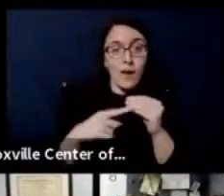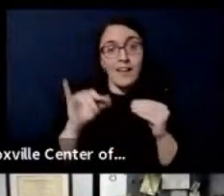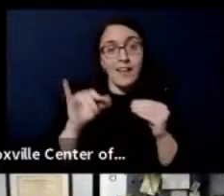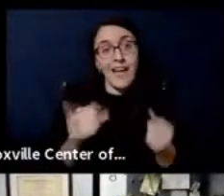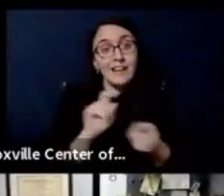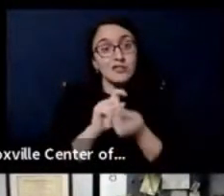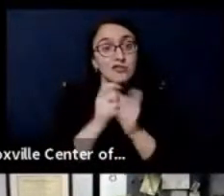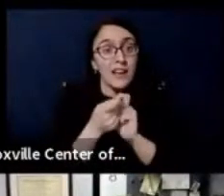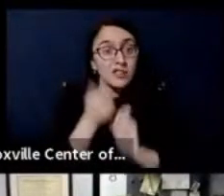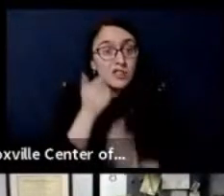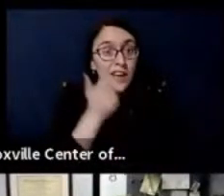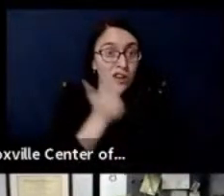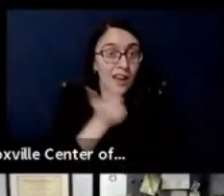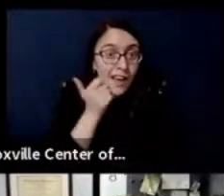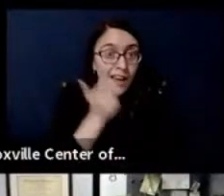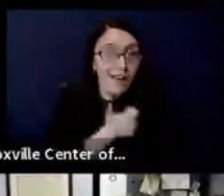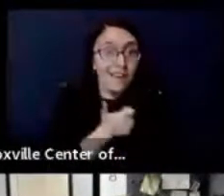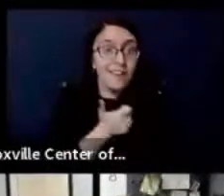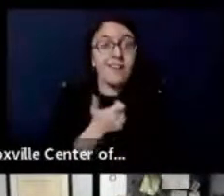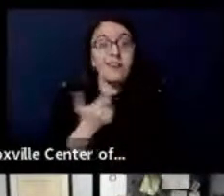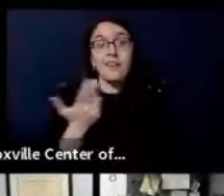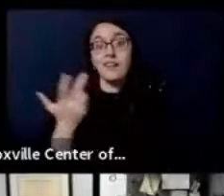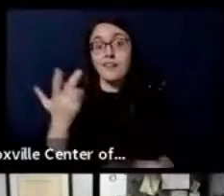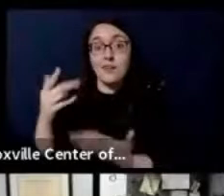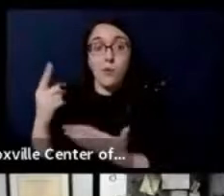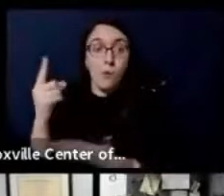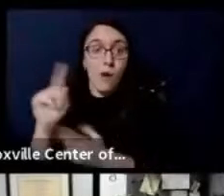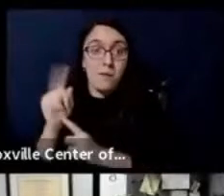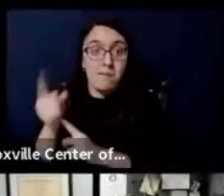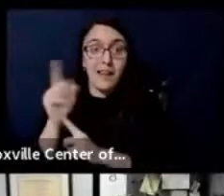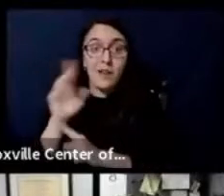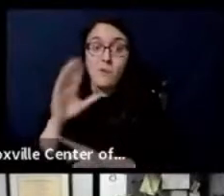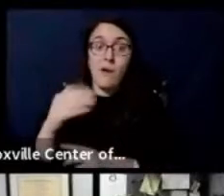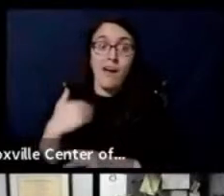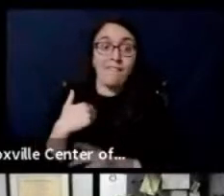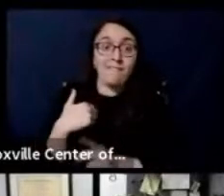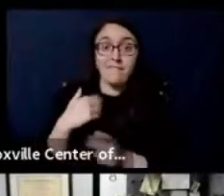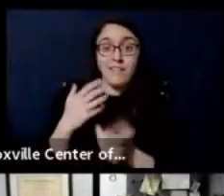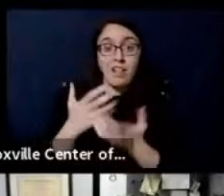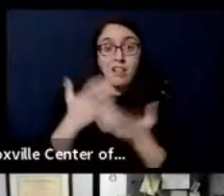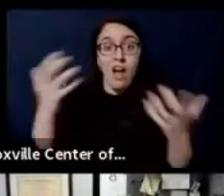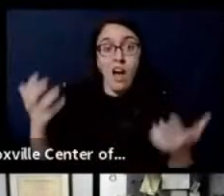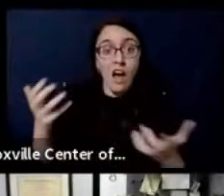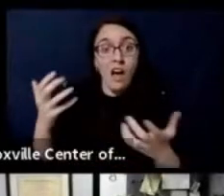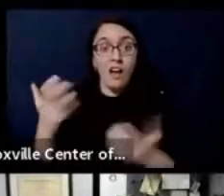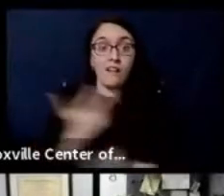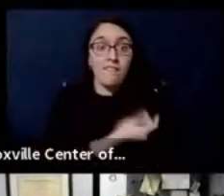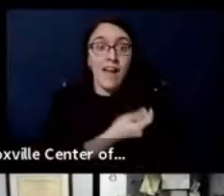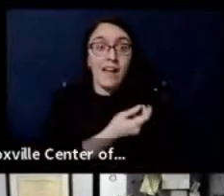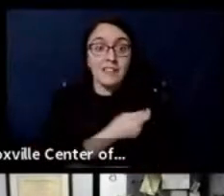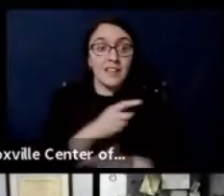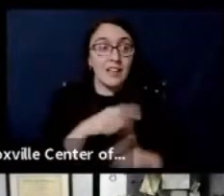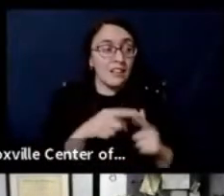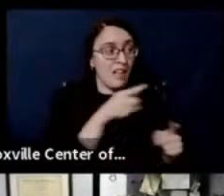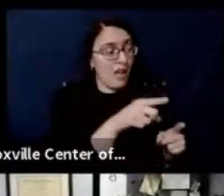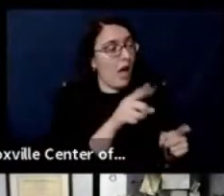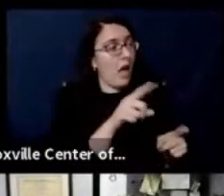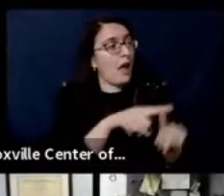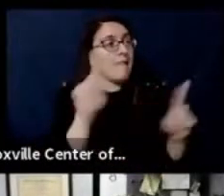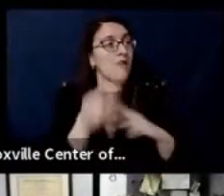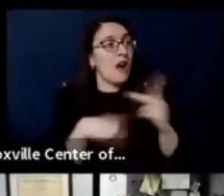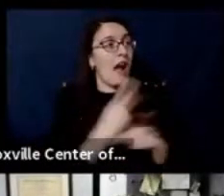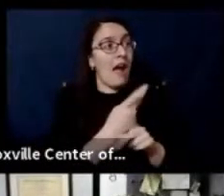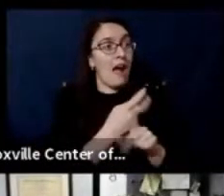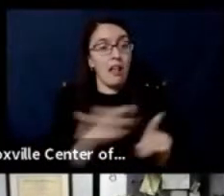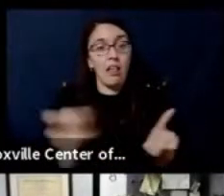daily. 1 minute we're getting a big bunch of vaccine, the next minute we're not even getting that kind of vaccine, we're